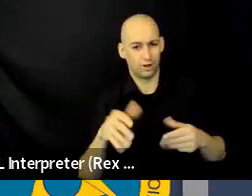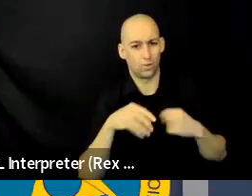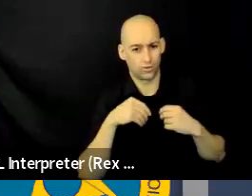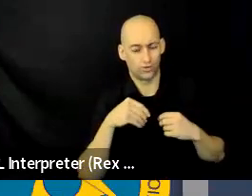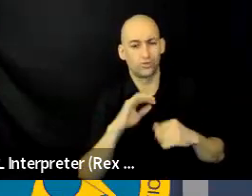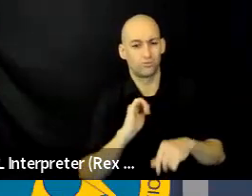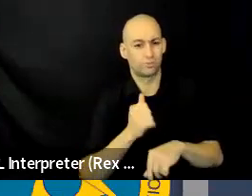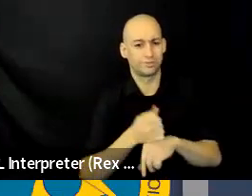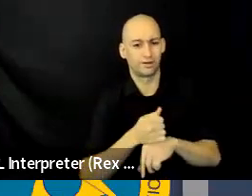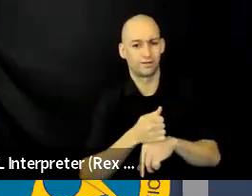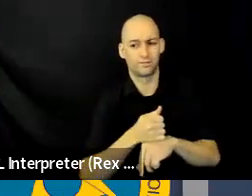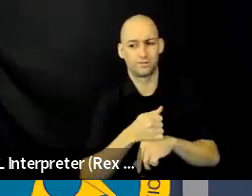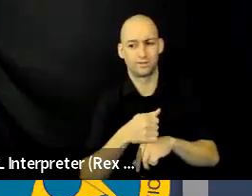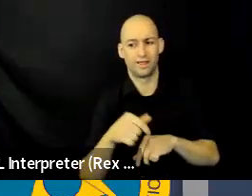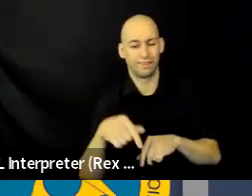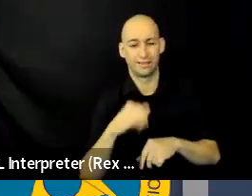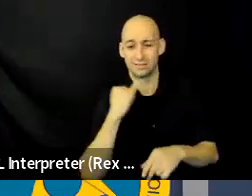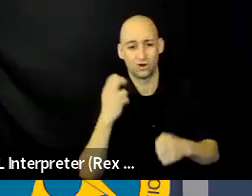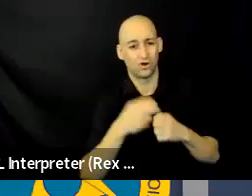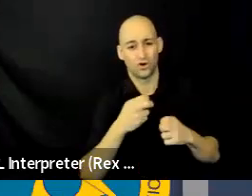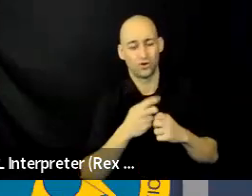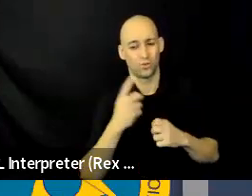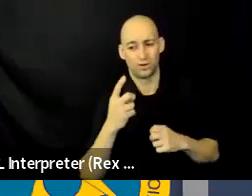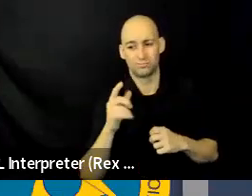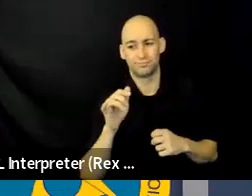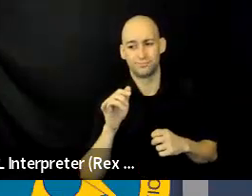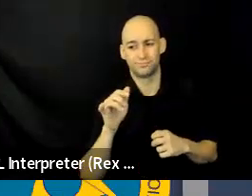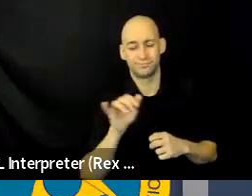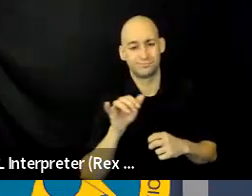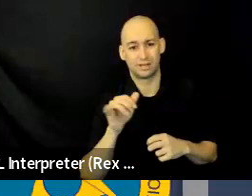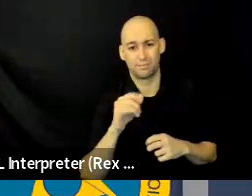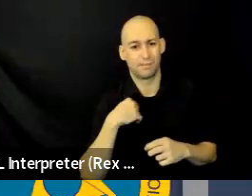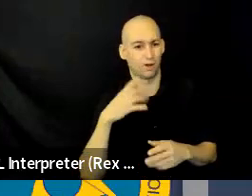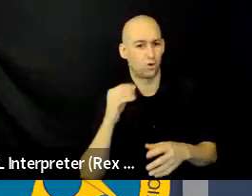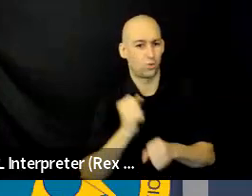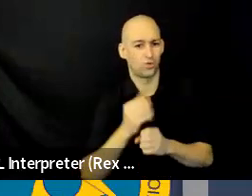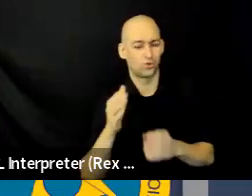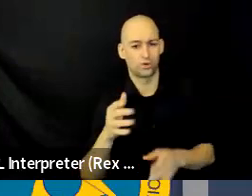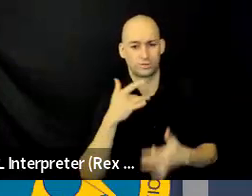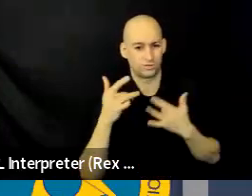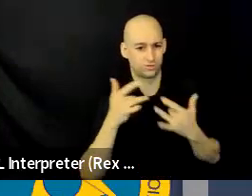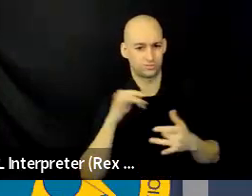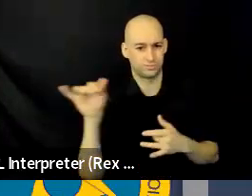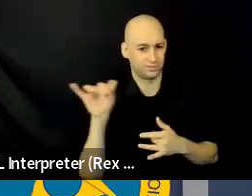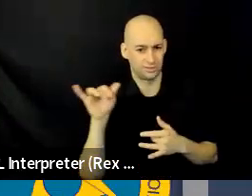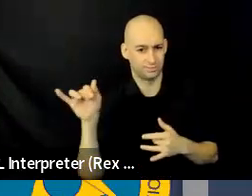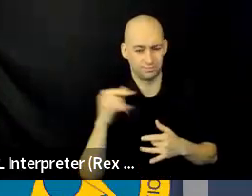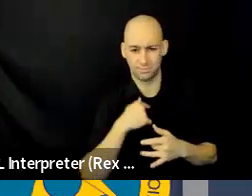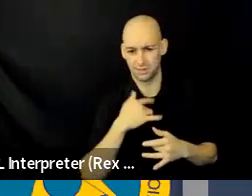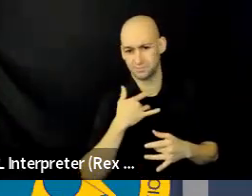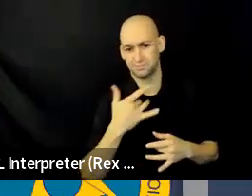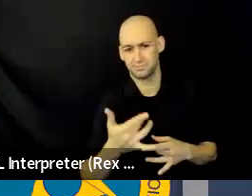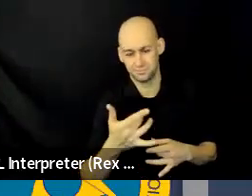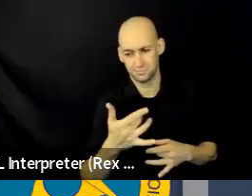representatives. This is a hard one. I echo my colleagues' concern. My inclination is